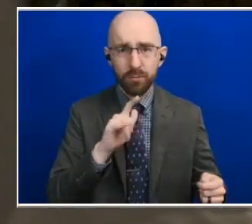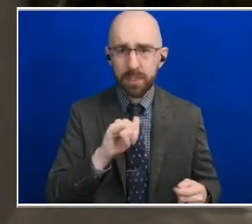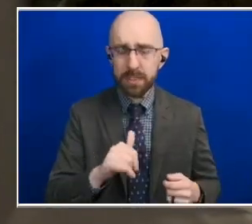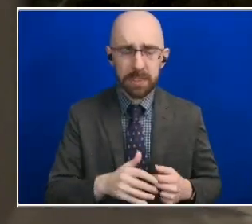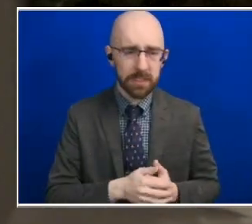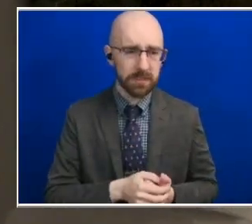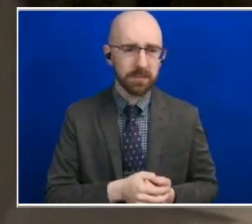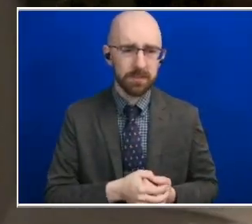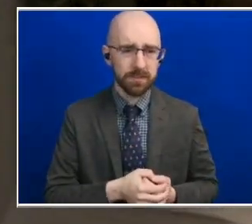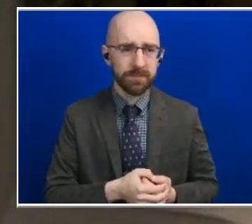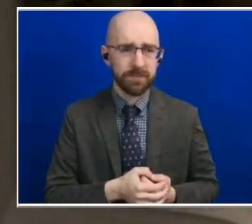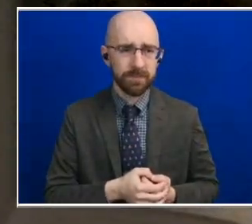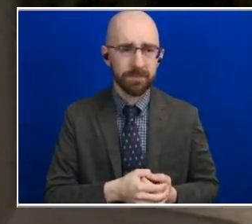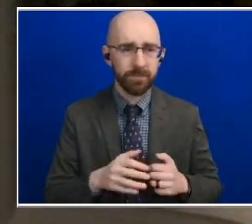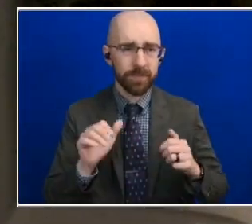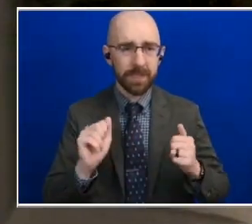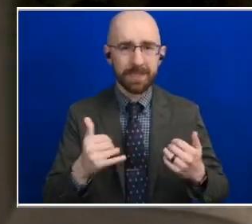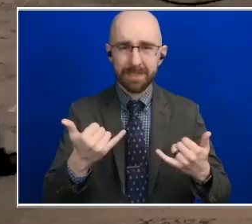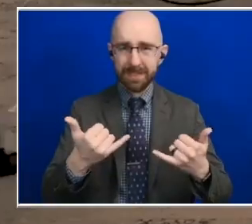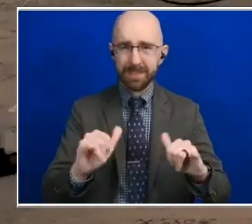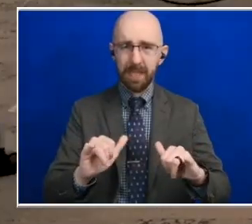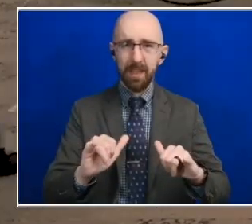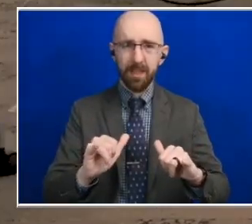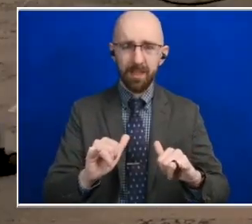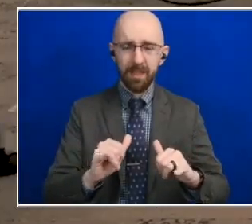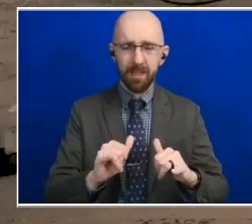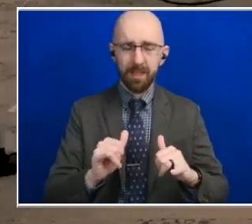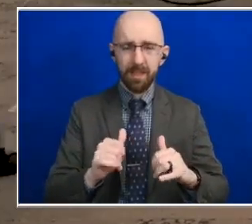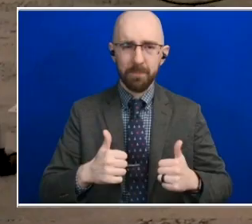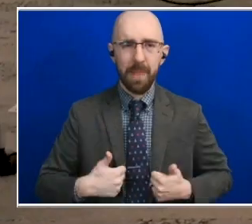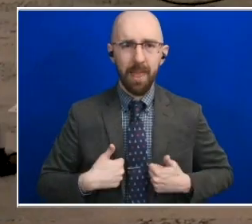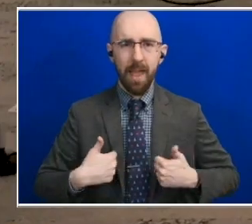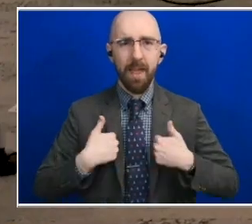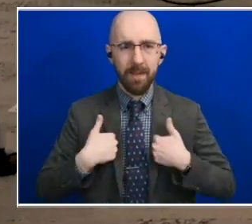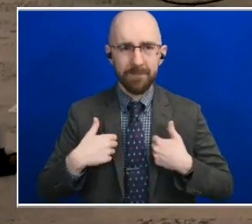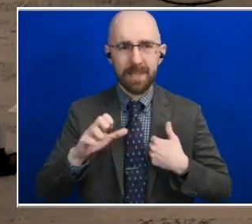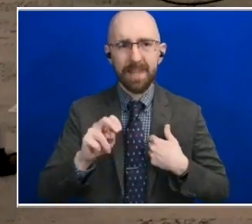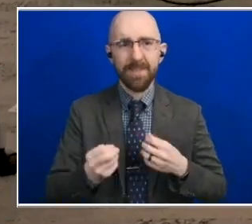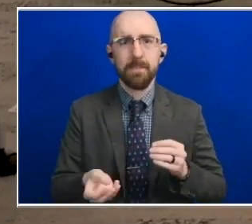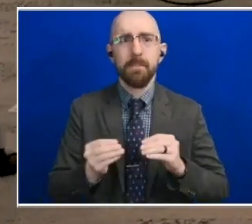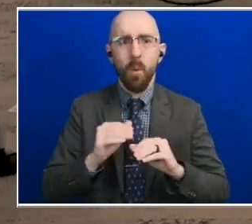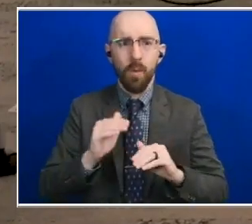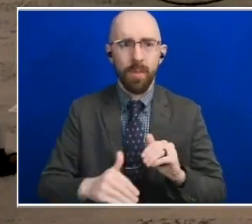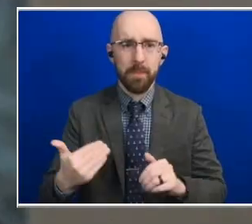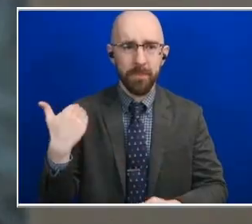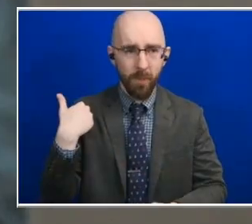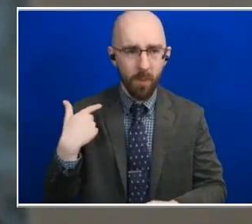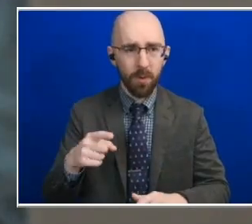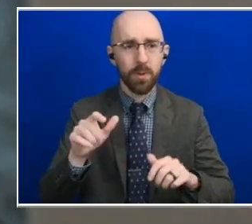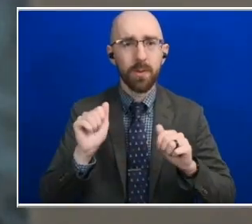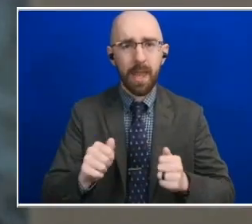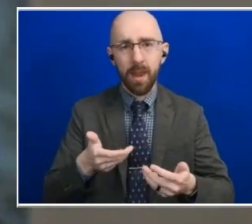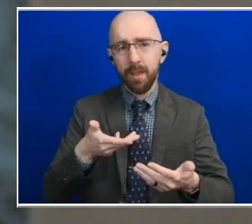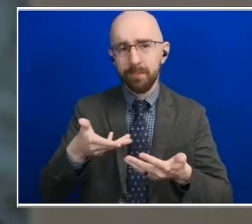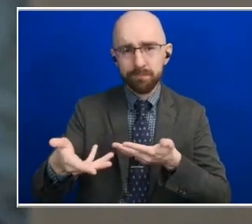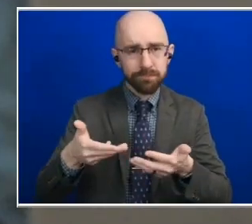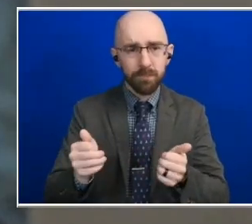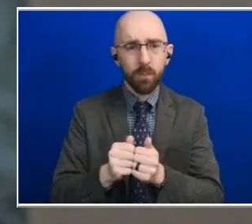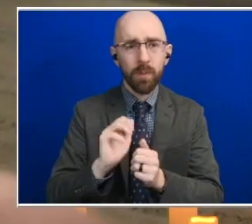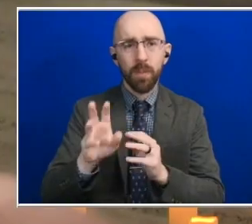You can still be alive even more than you were before. You can engage with the world